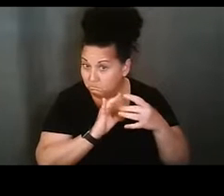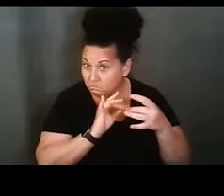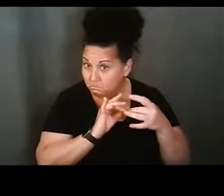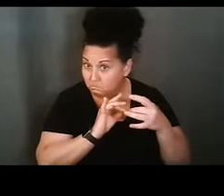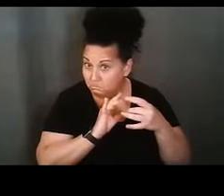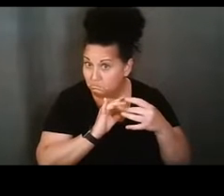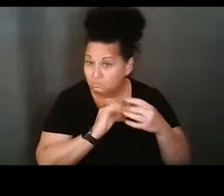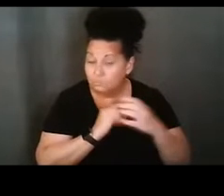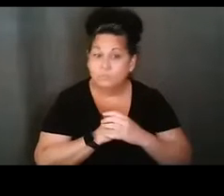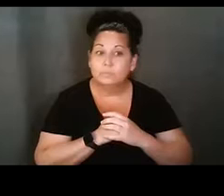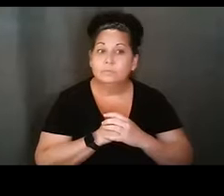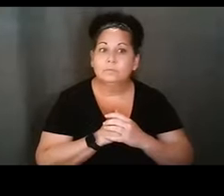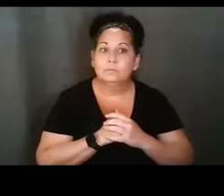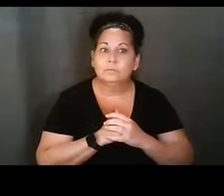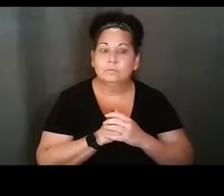to.